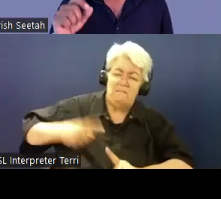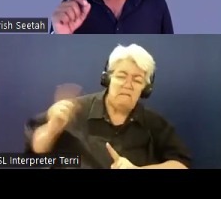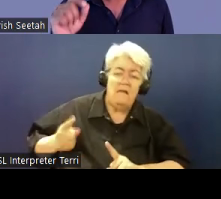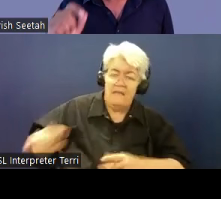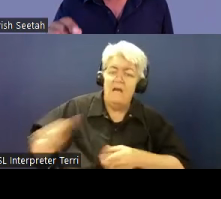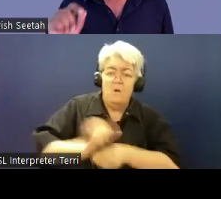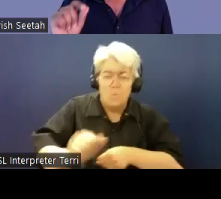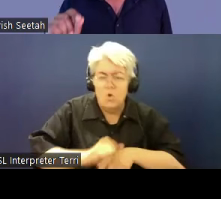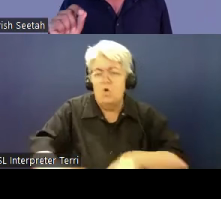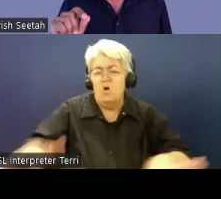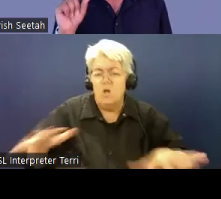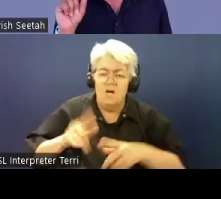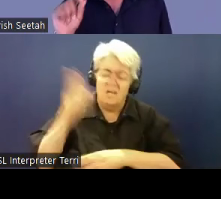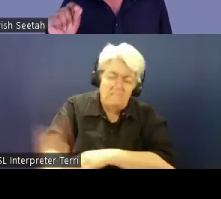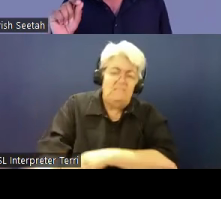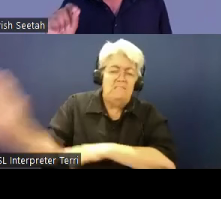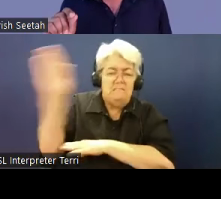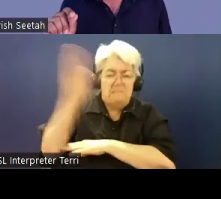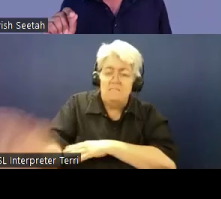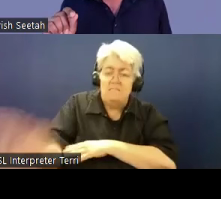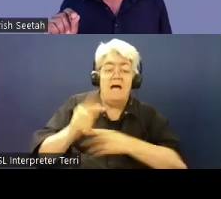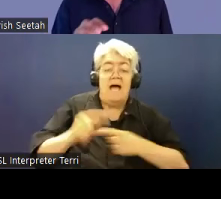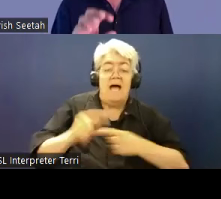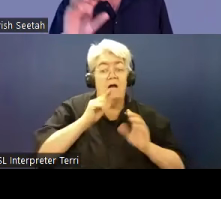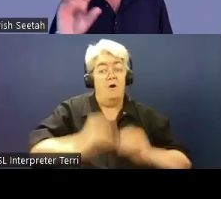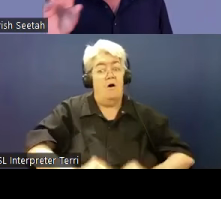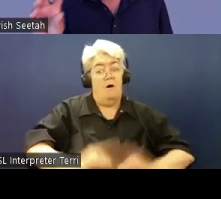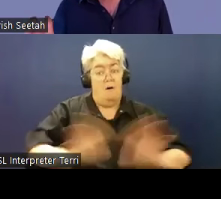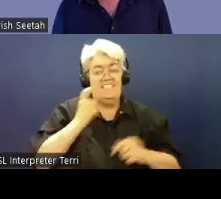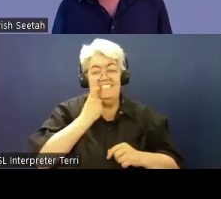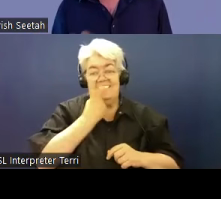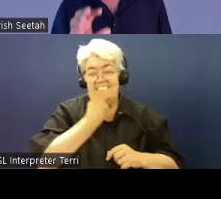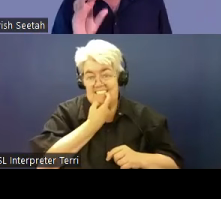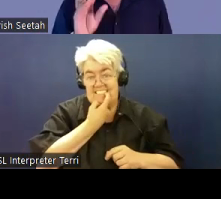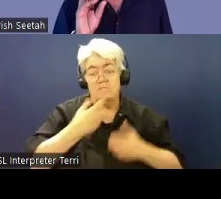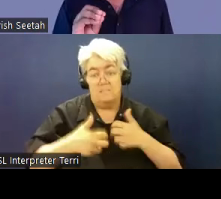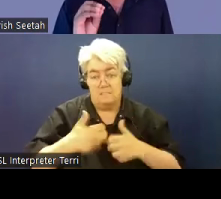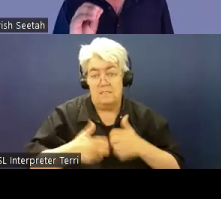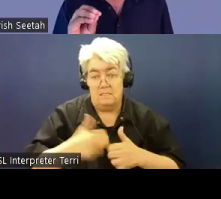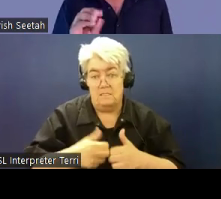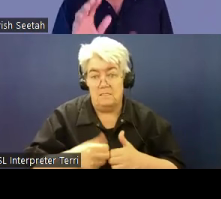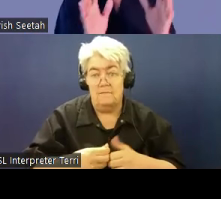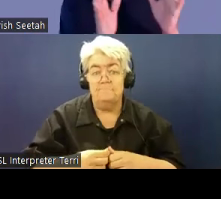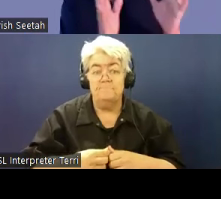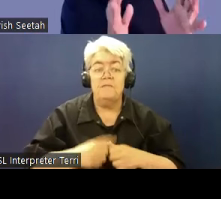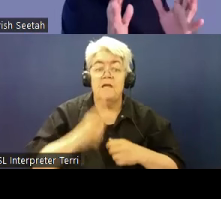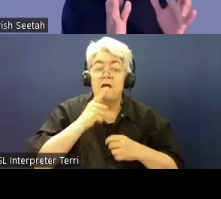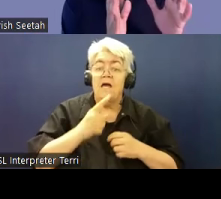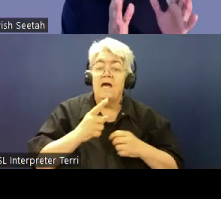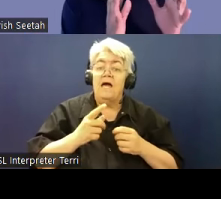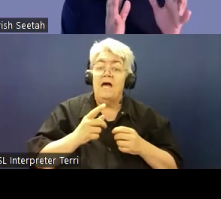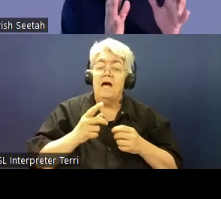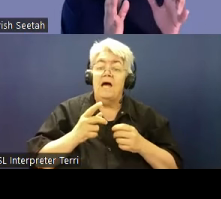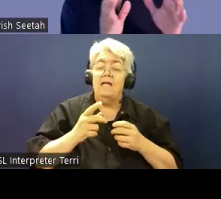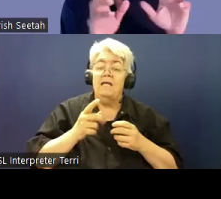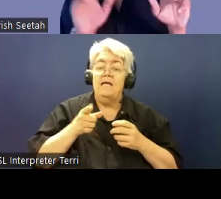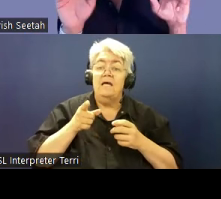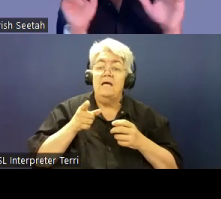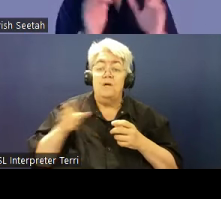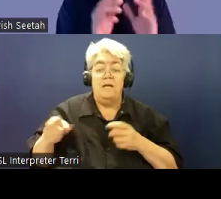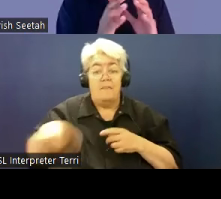There was also a lot of indications of dental disease. And what we see at this present moment, when enslaved people